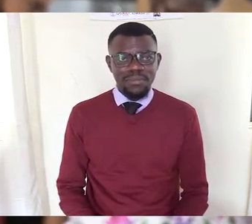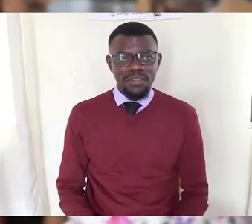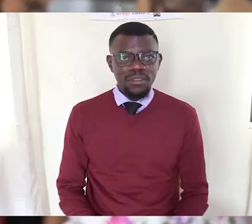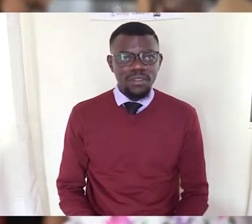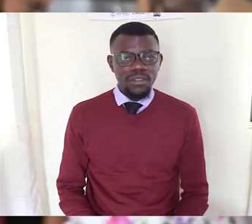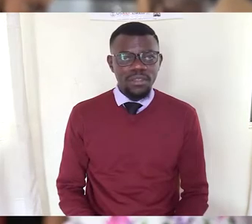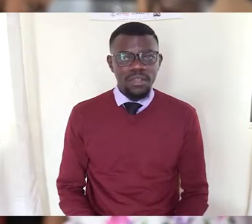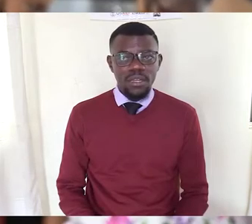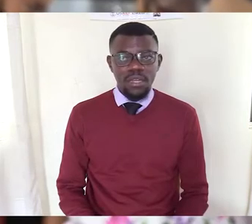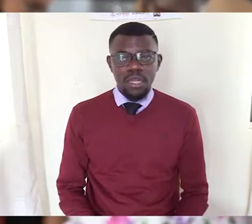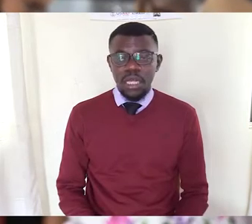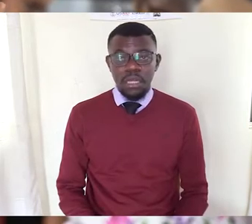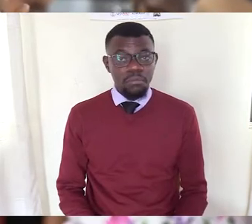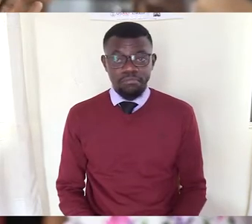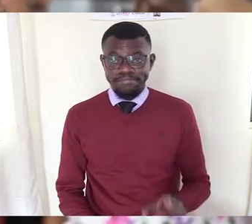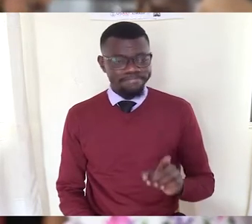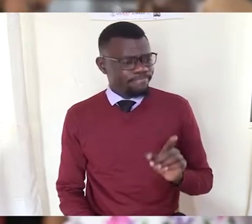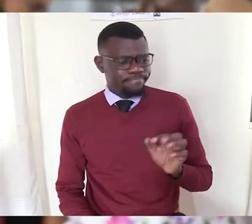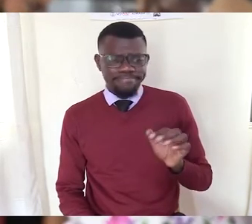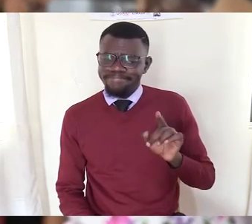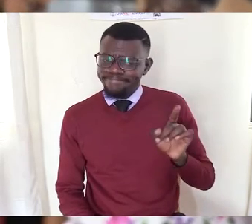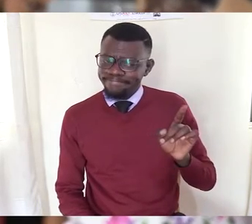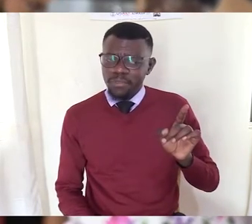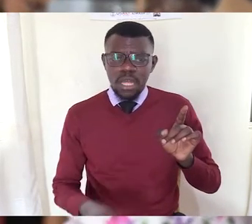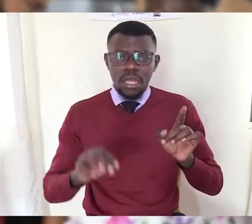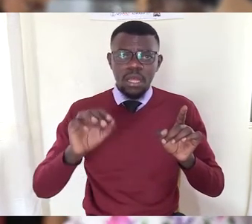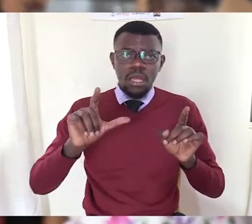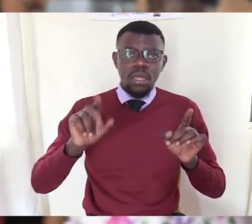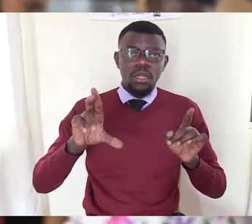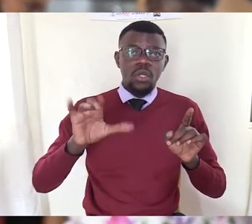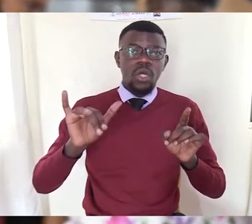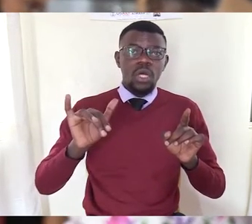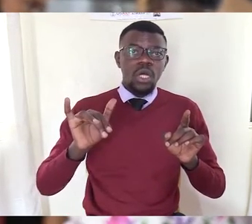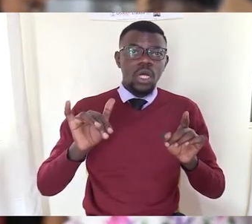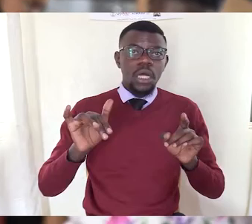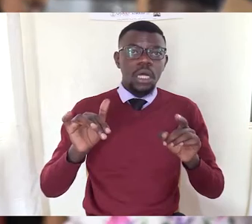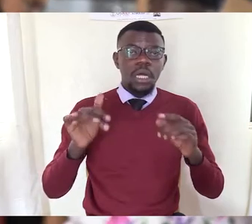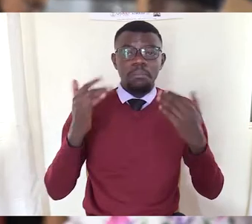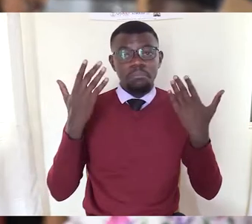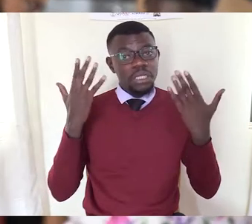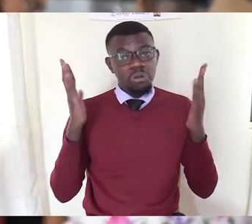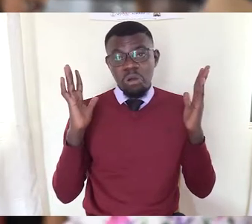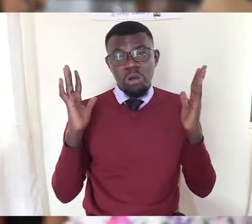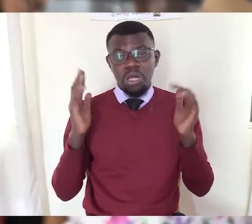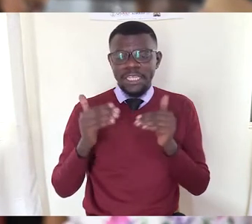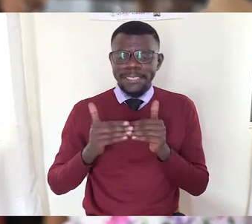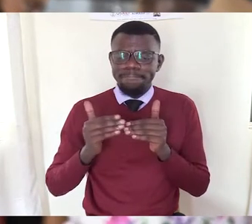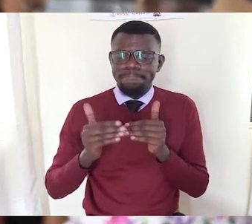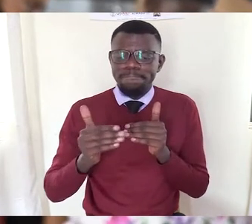But then Lucy, I don't know, along the way, Lucy could not handle.